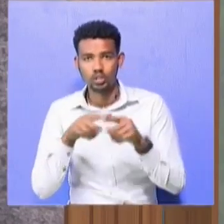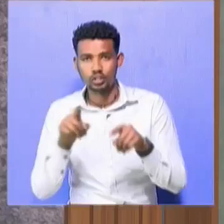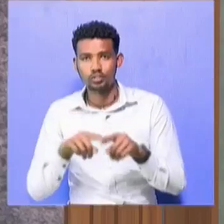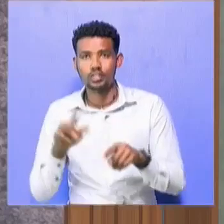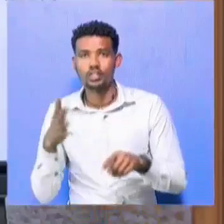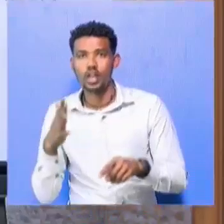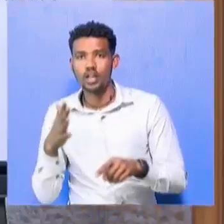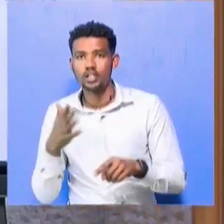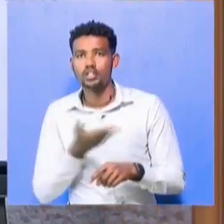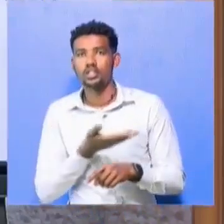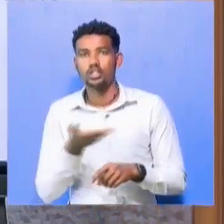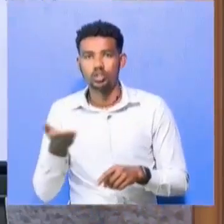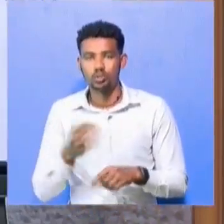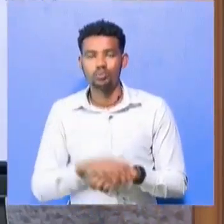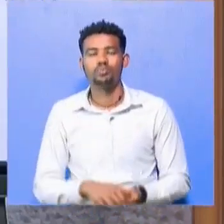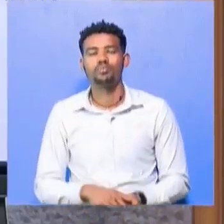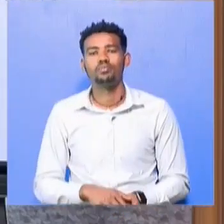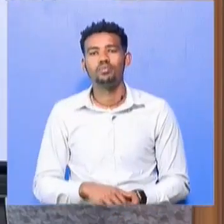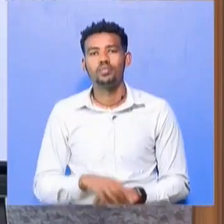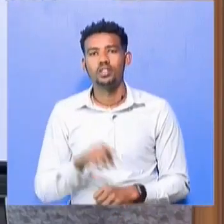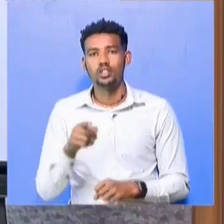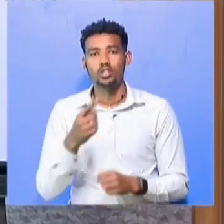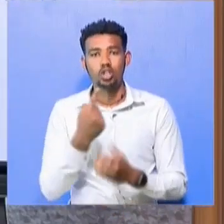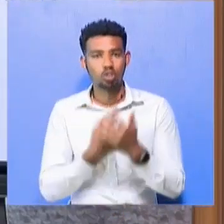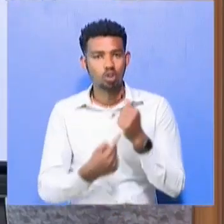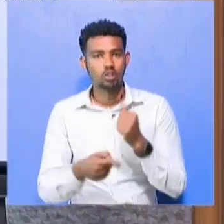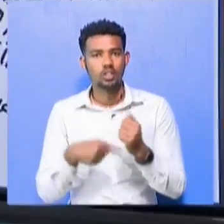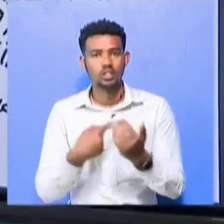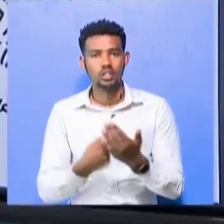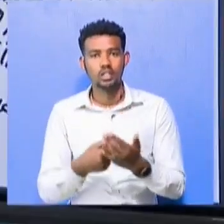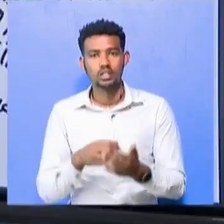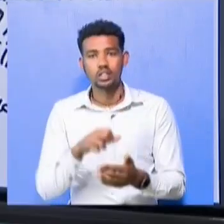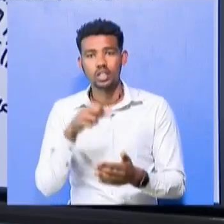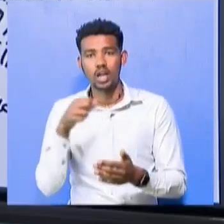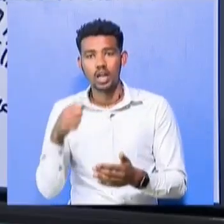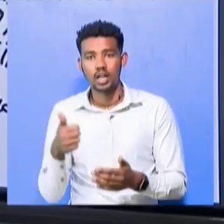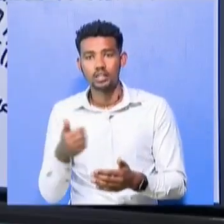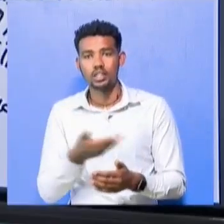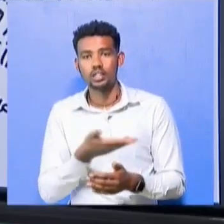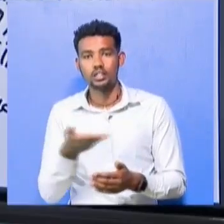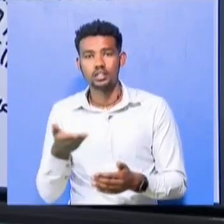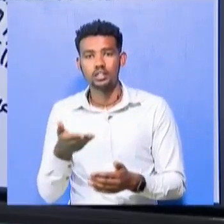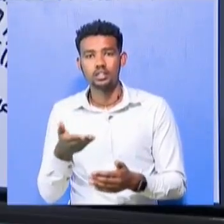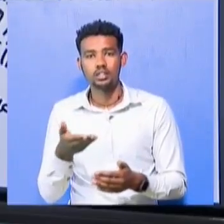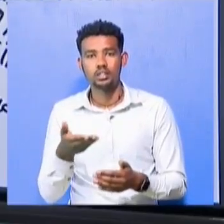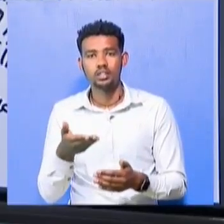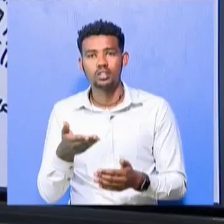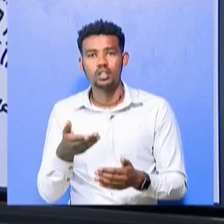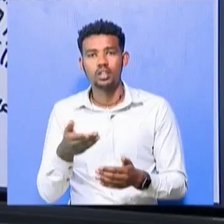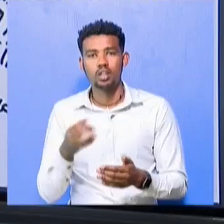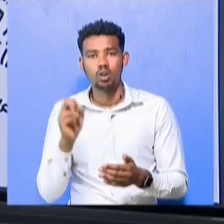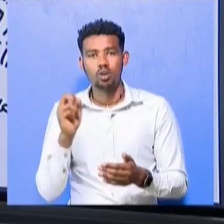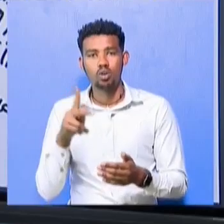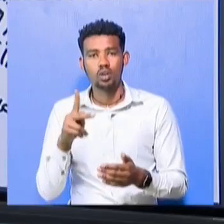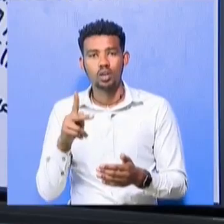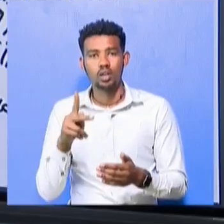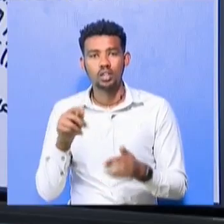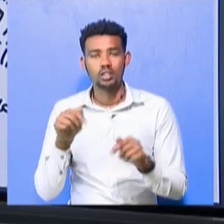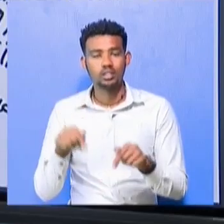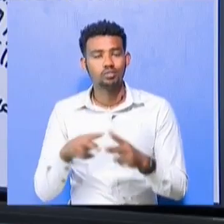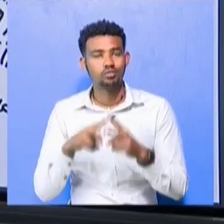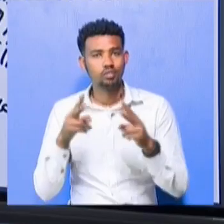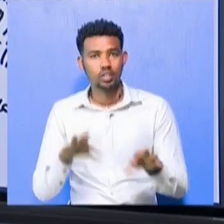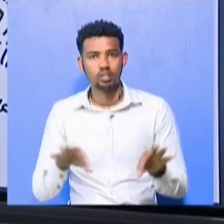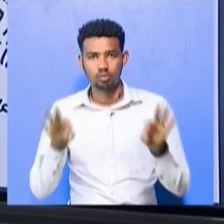of issue. It's not only that. Another thing you have to bear in mind is that, okay, the date is very